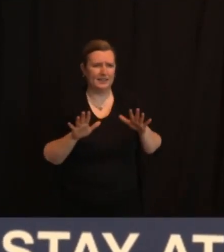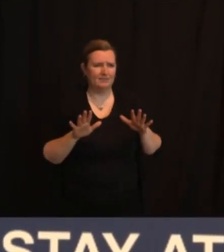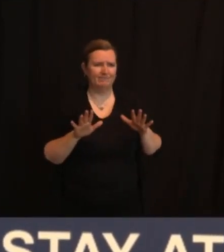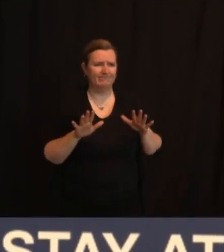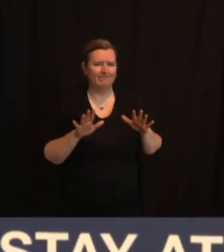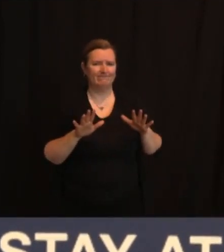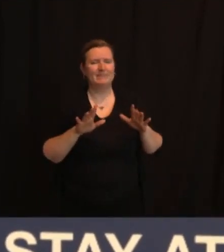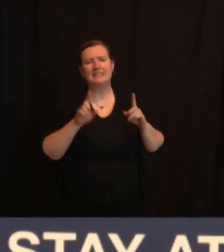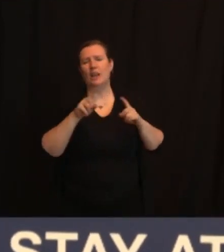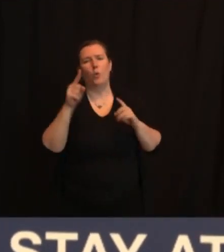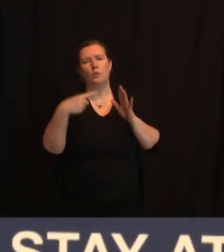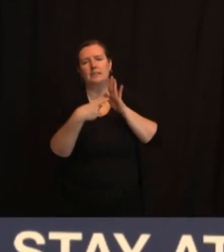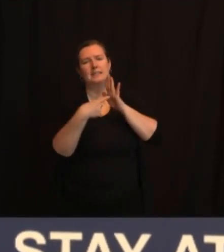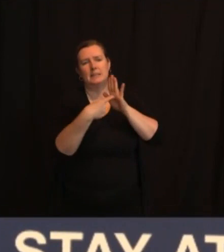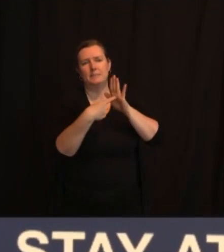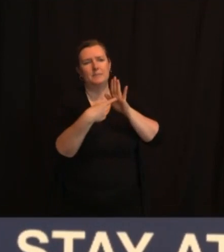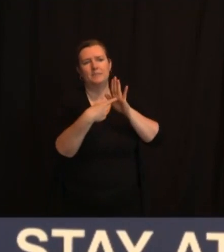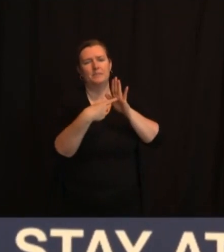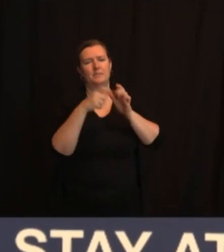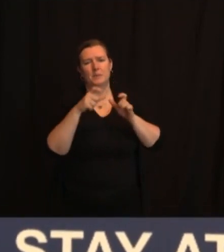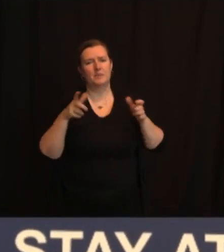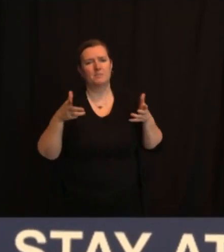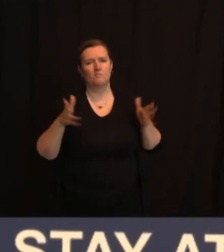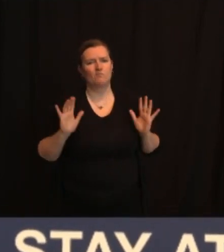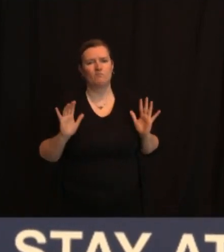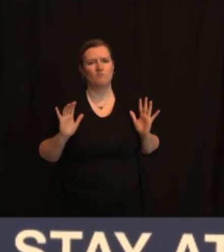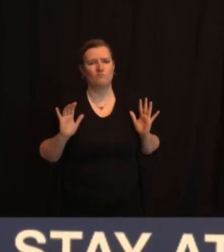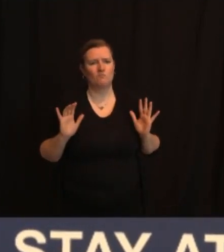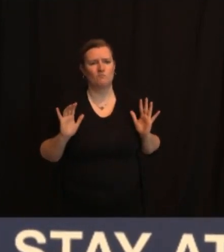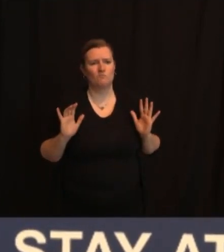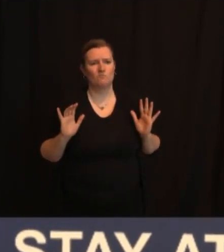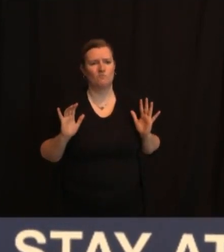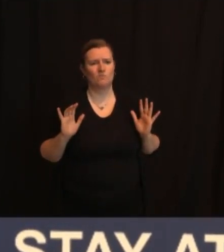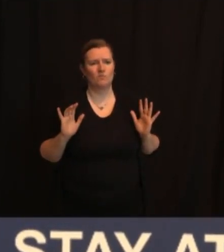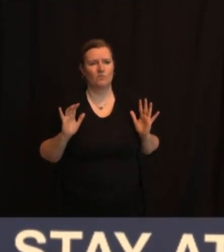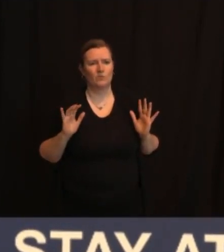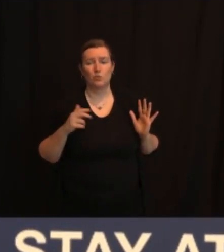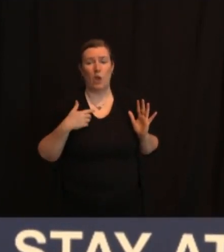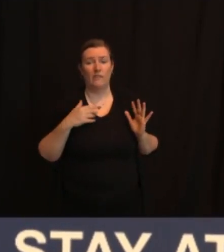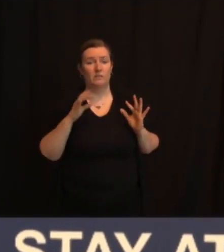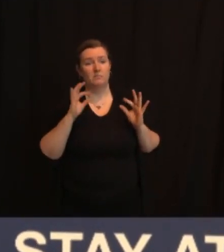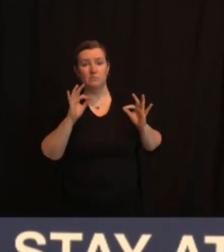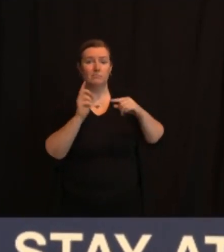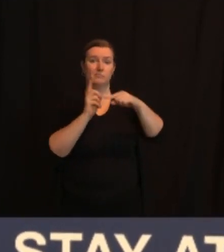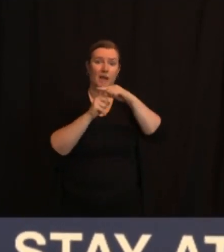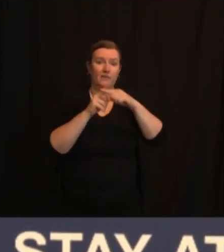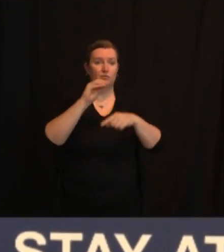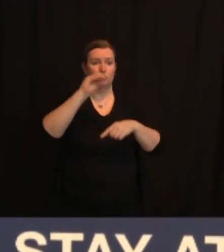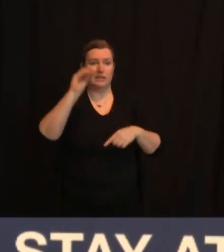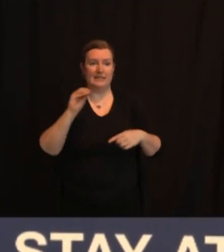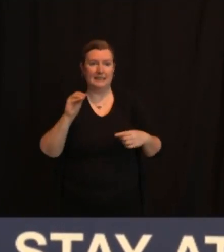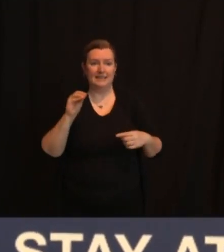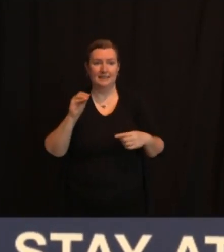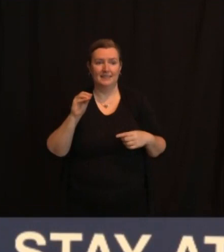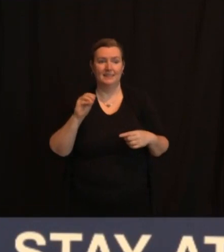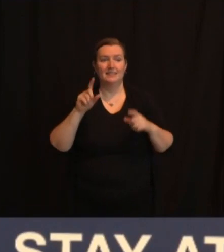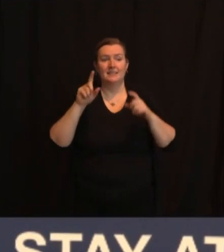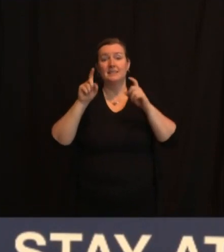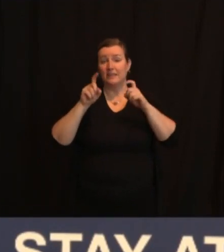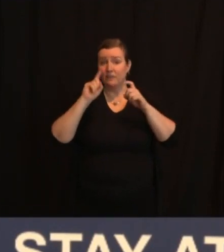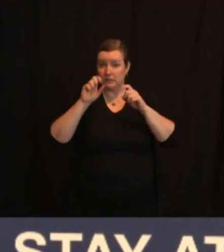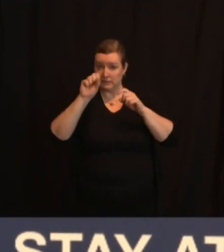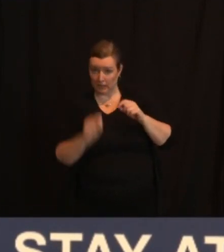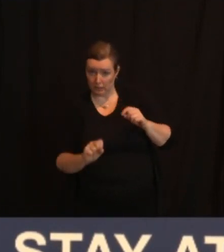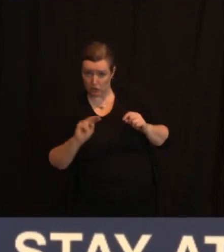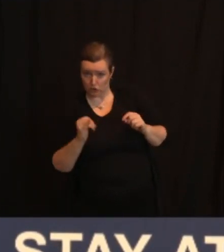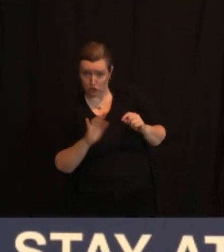people all along, we don't have a positivity rate. But the test that we did in South Jersey, which is really an